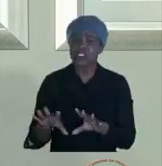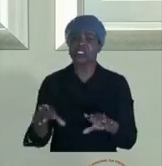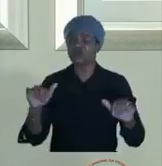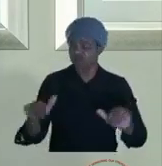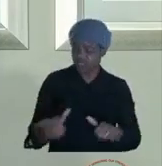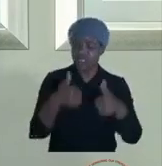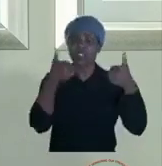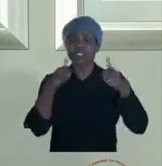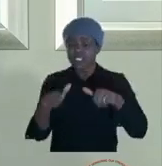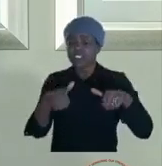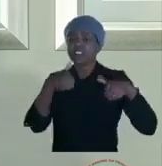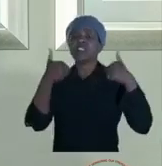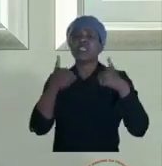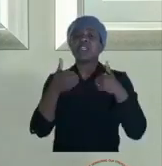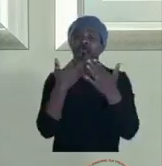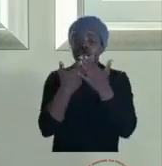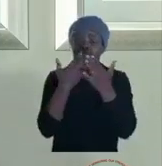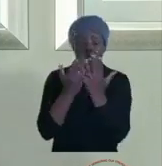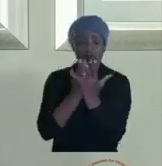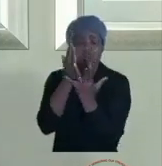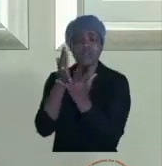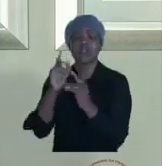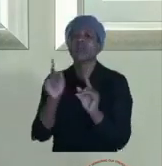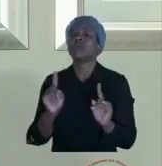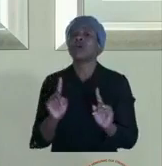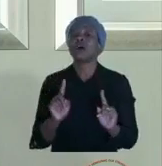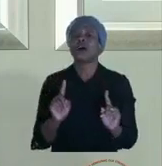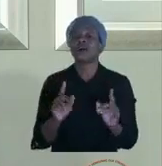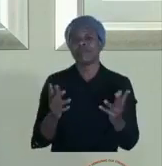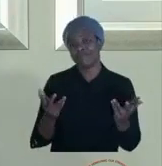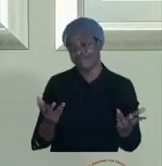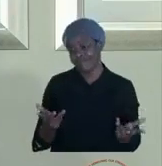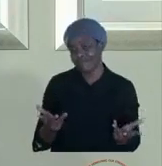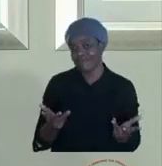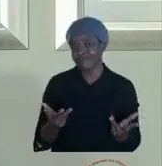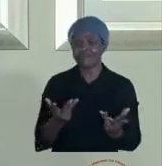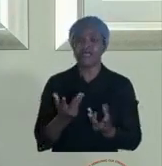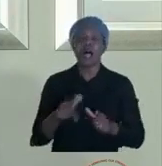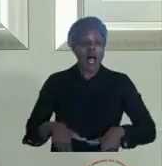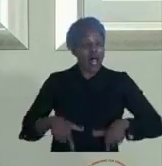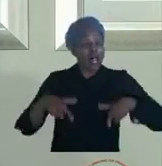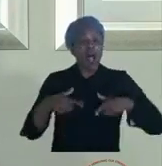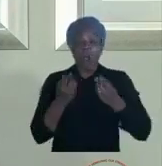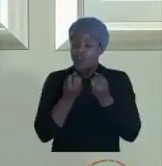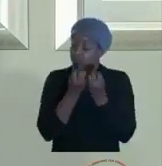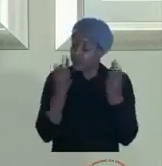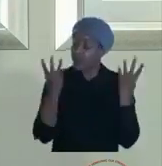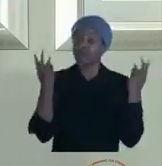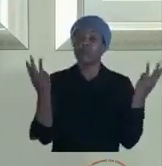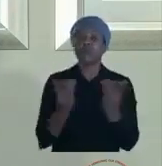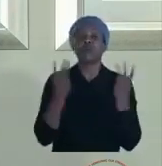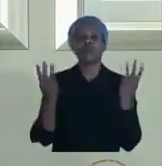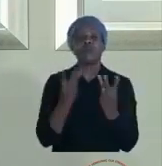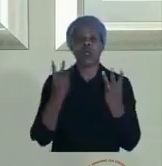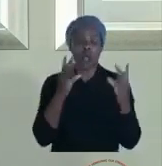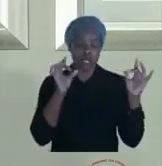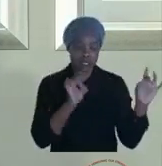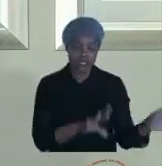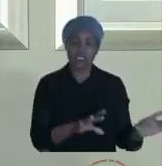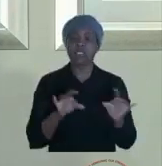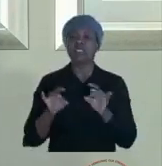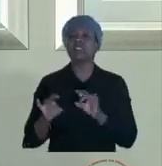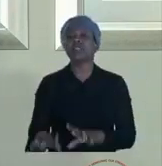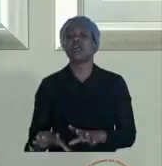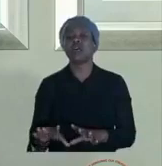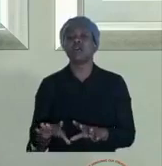brought about by the global pandemic that is claiming the lives of many, ravaging our already weak economy and